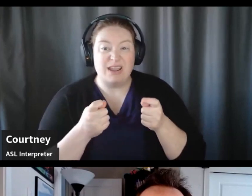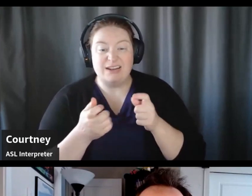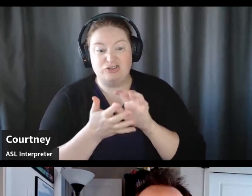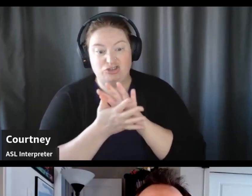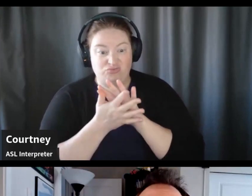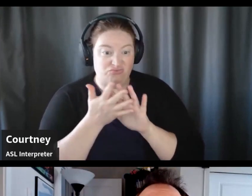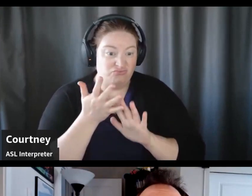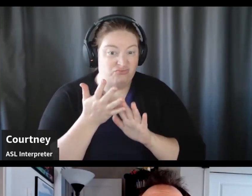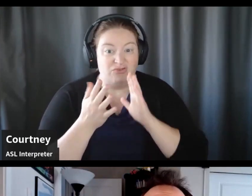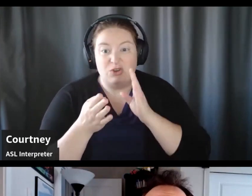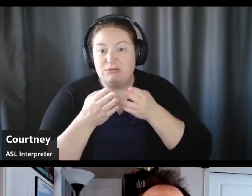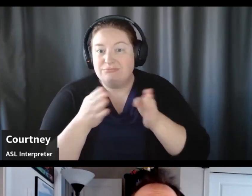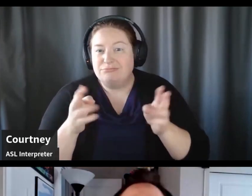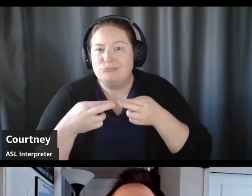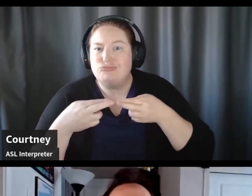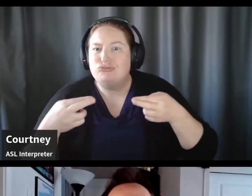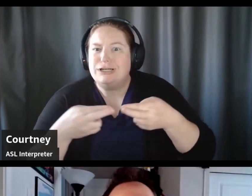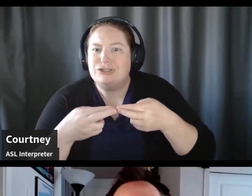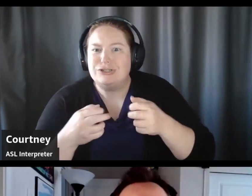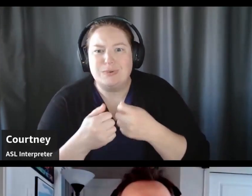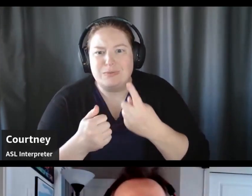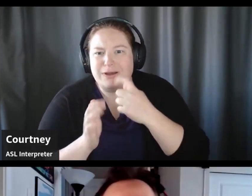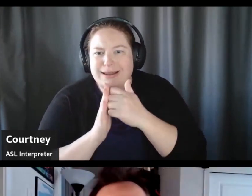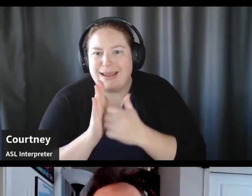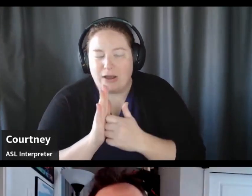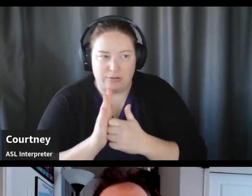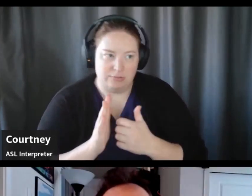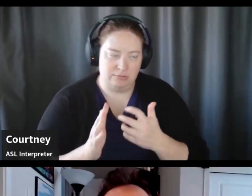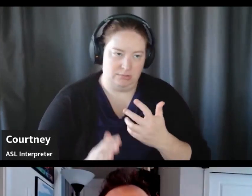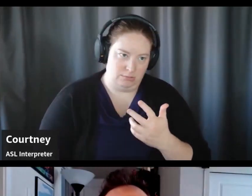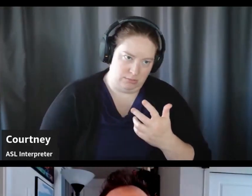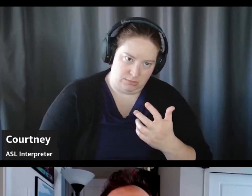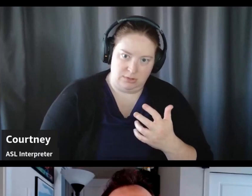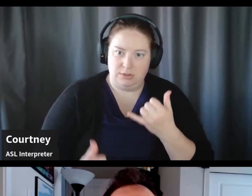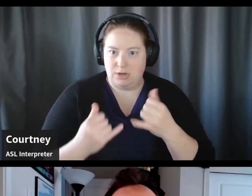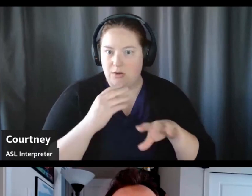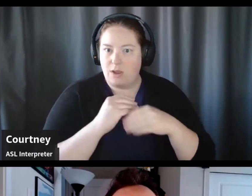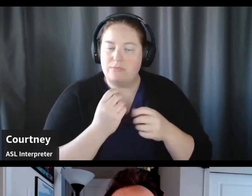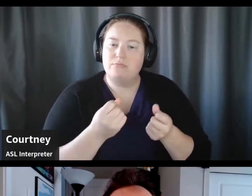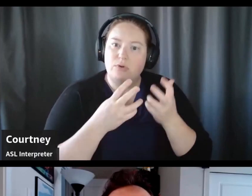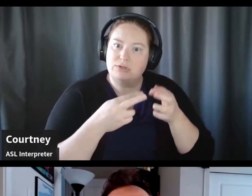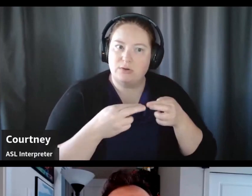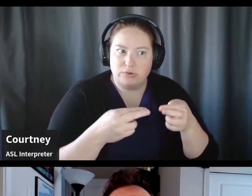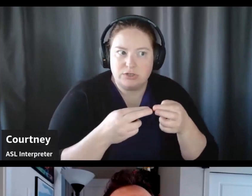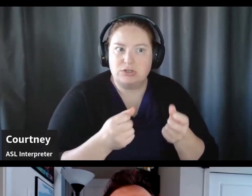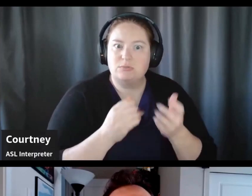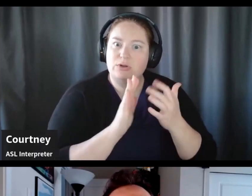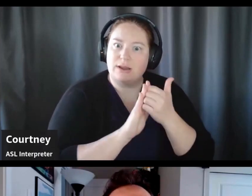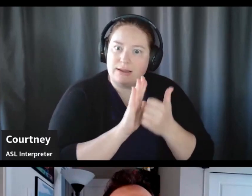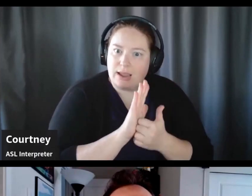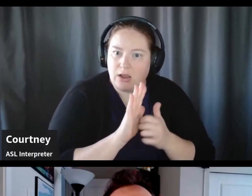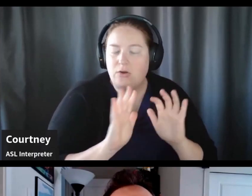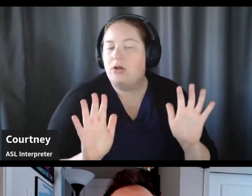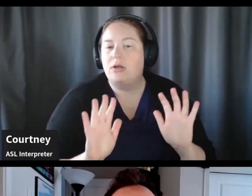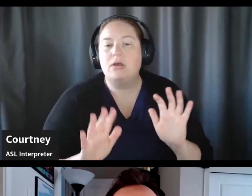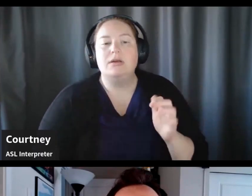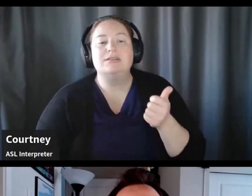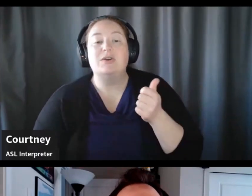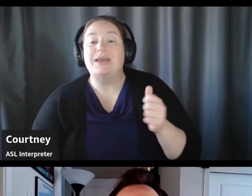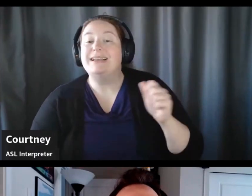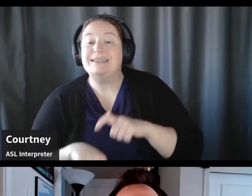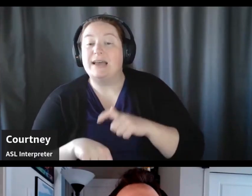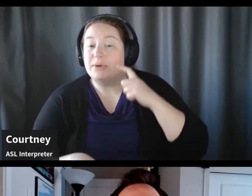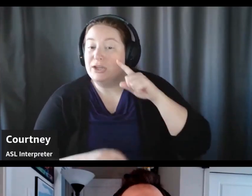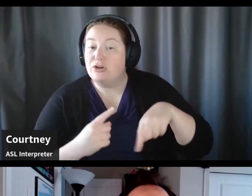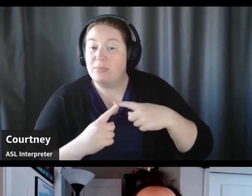across regions in one account, let alone multi-regions and multi-accounts, So anytime I hear about any tools we've got that